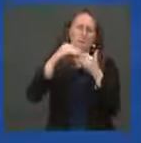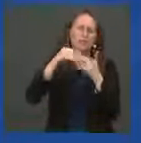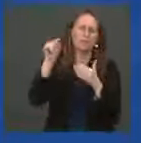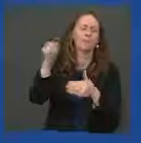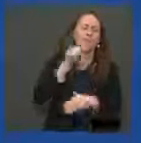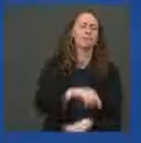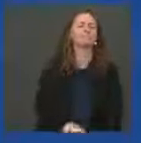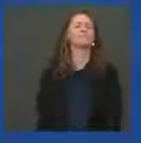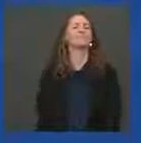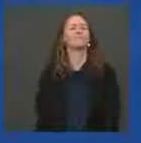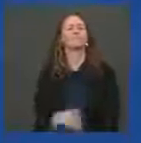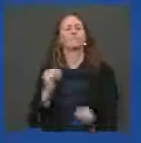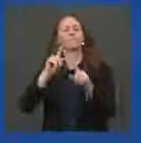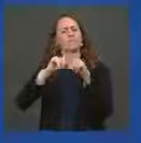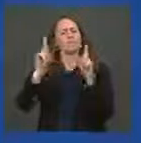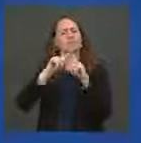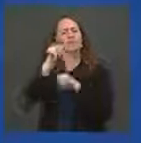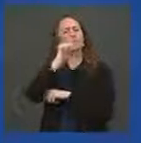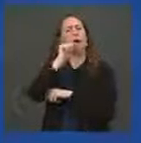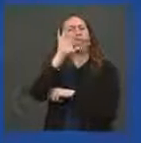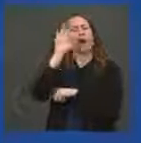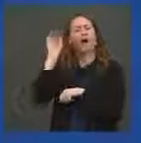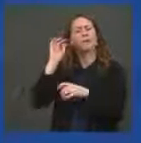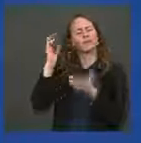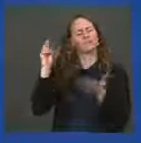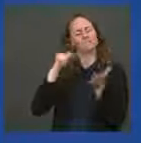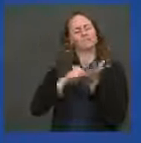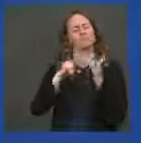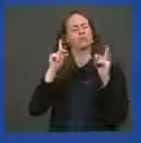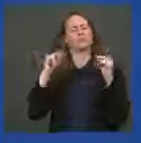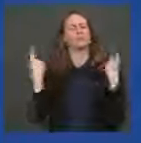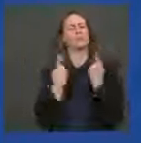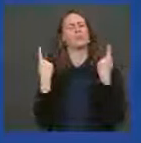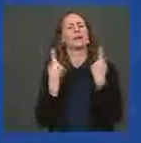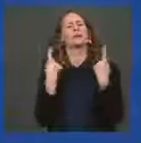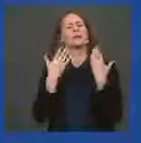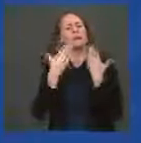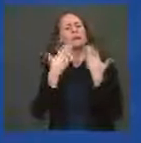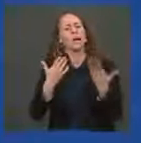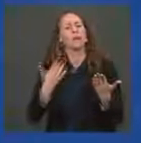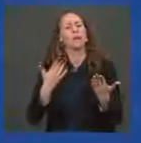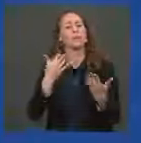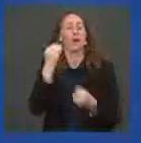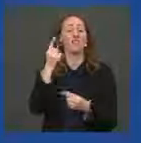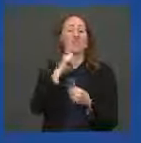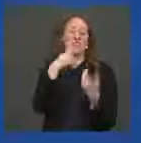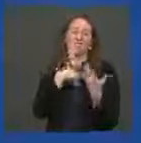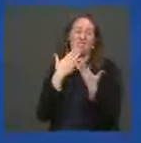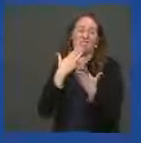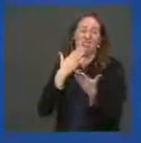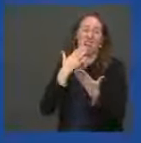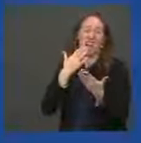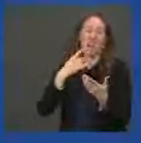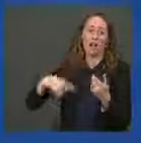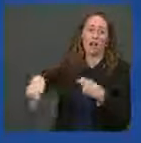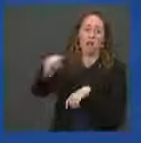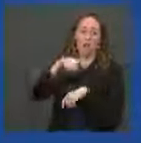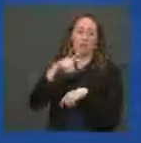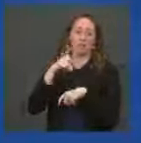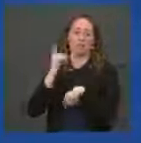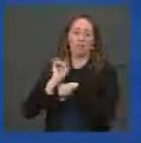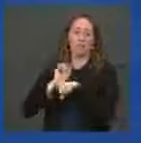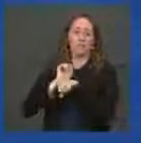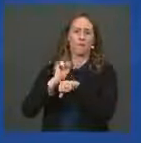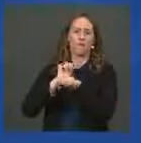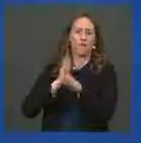that are stepping up, I want to thank them, but I particularly want to thank labor. Willie Adams of the Longshoremen and